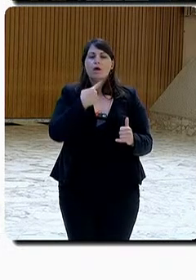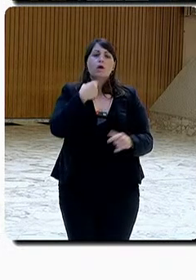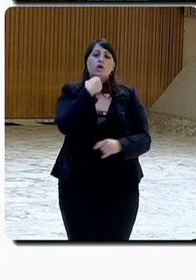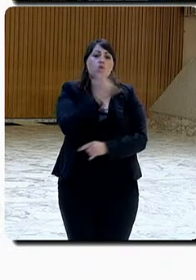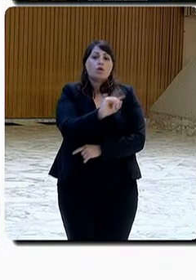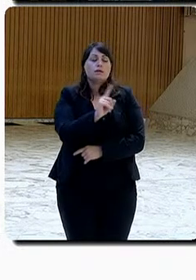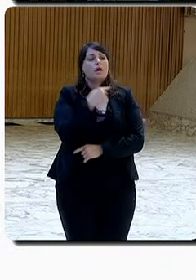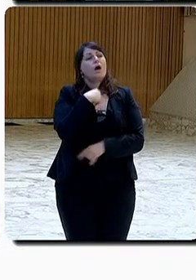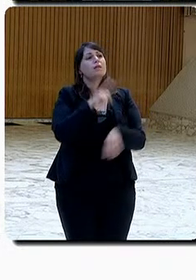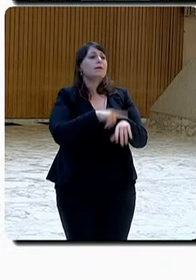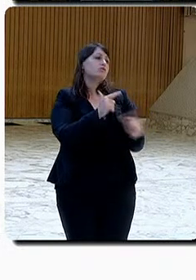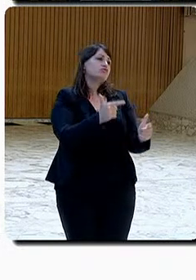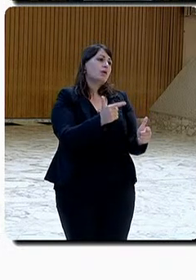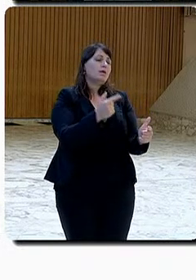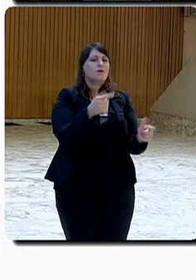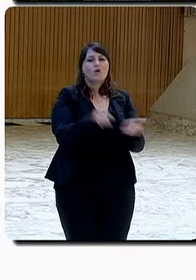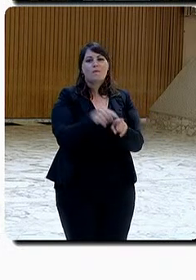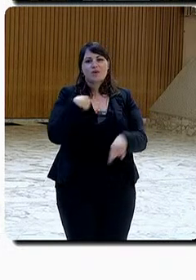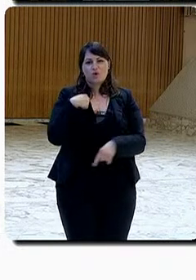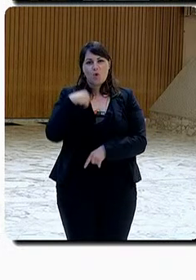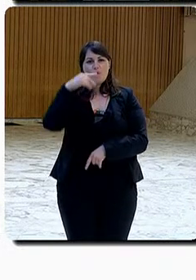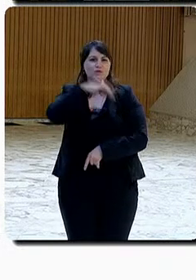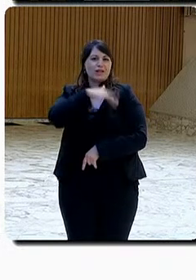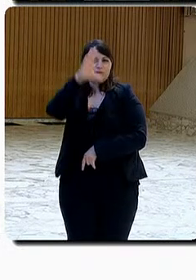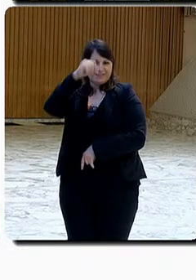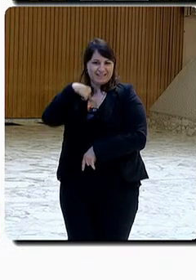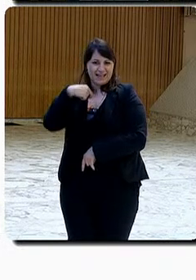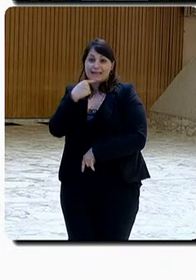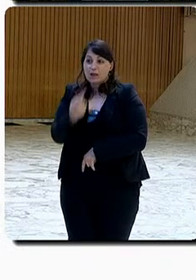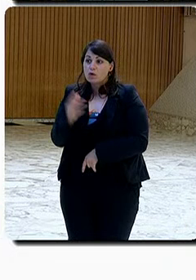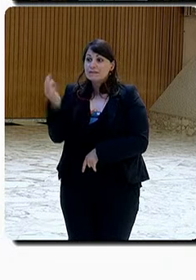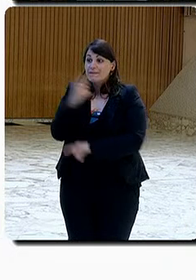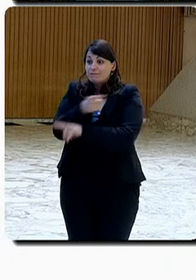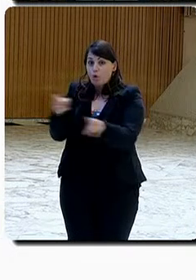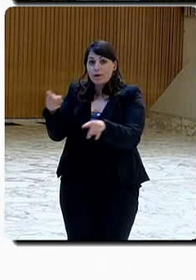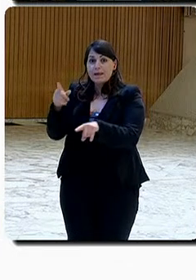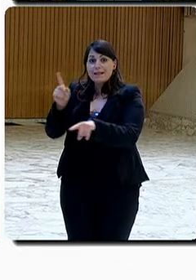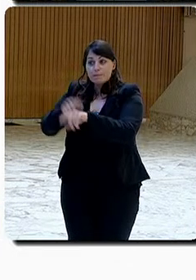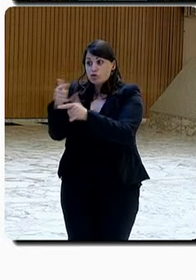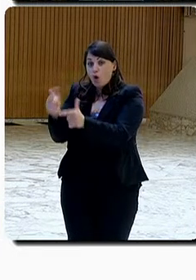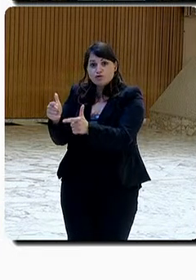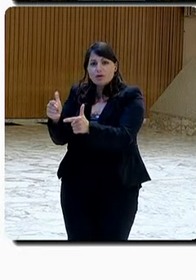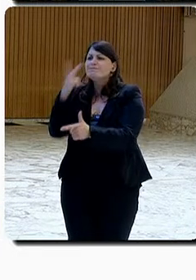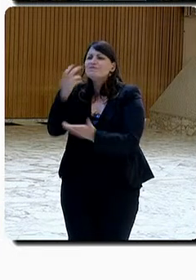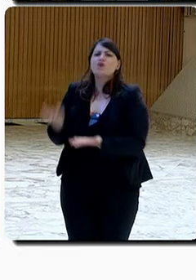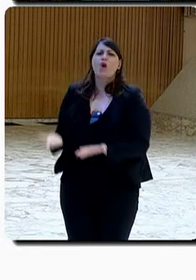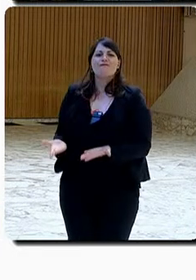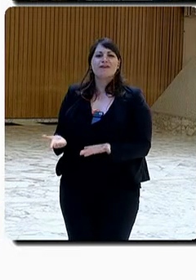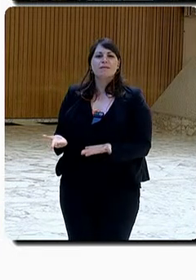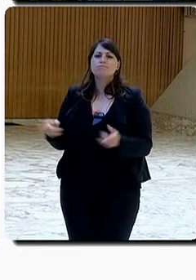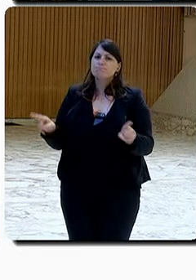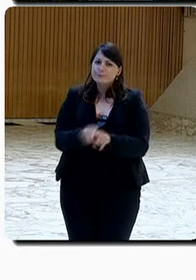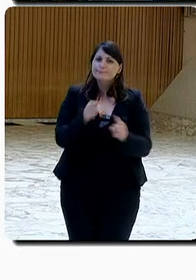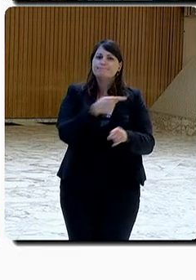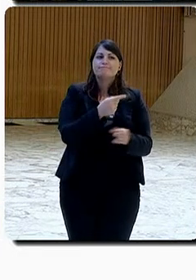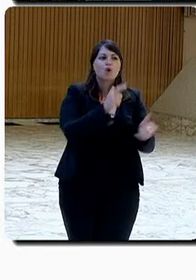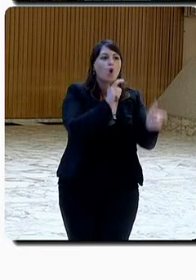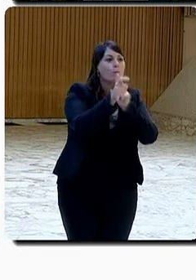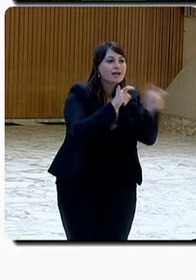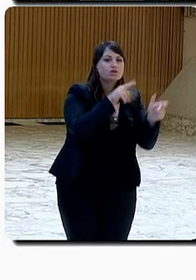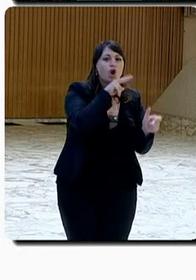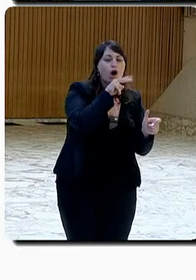university students, if you can't find the time, make the time. Once you've done that, here are just a